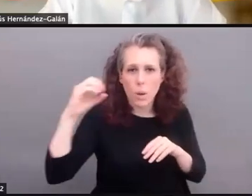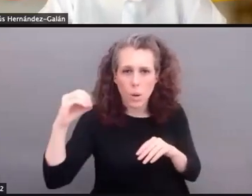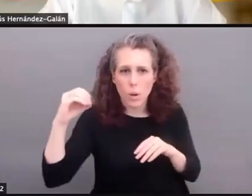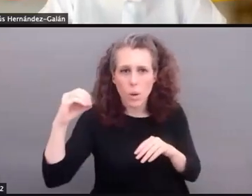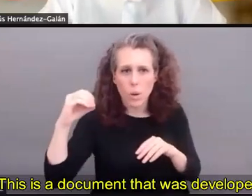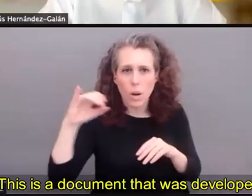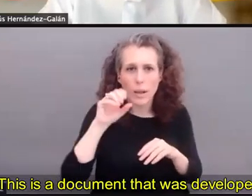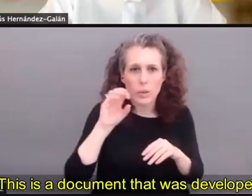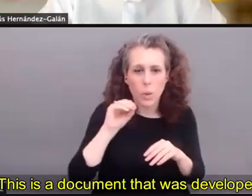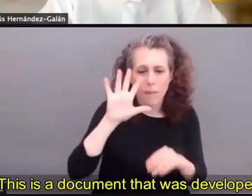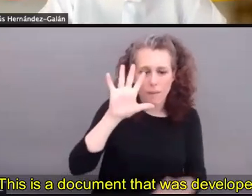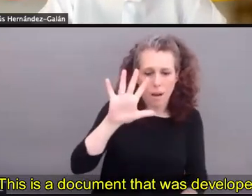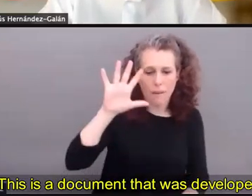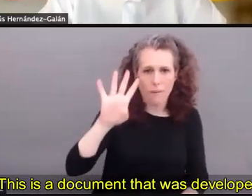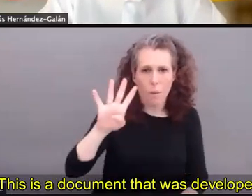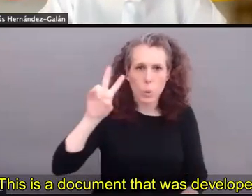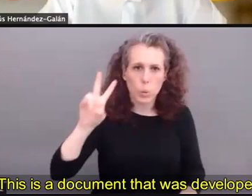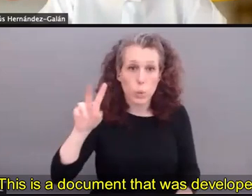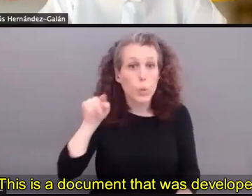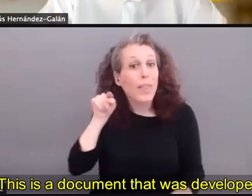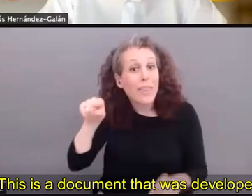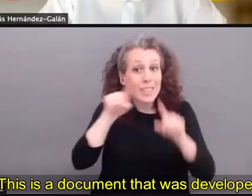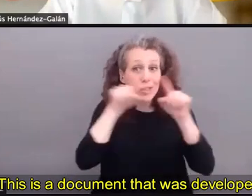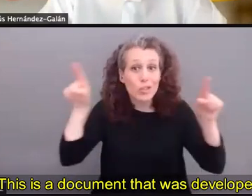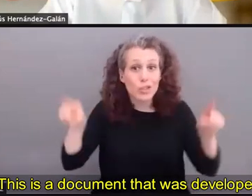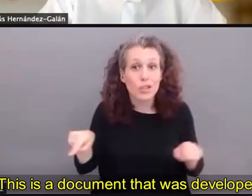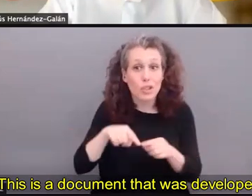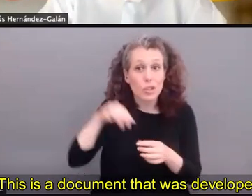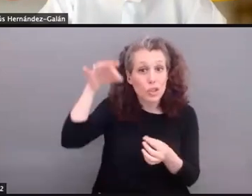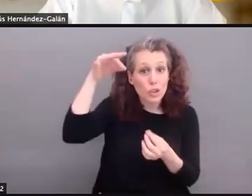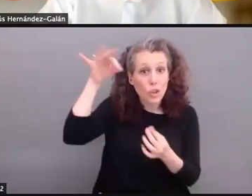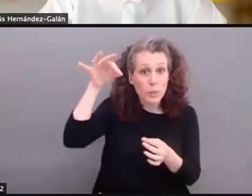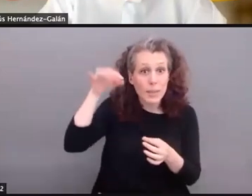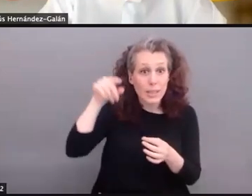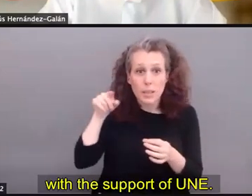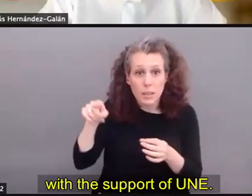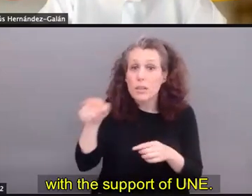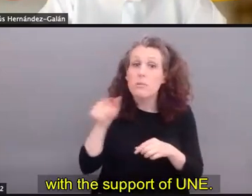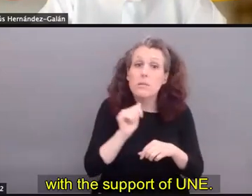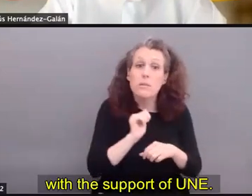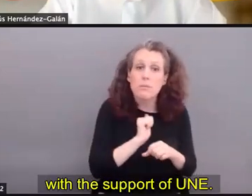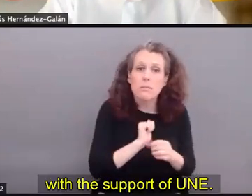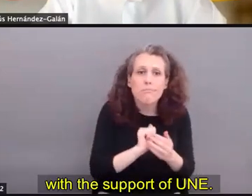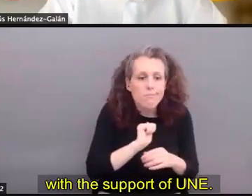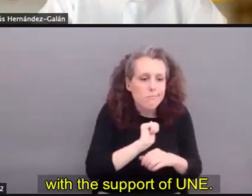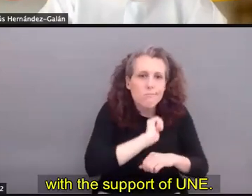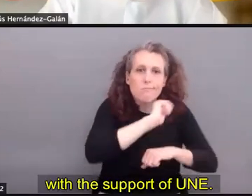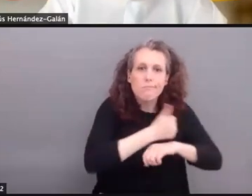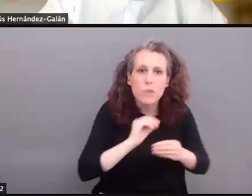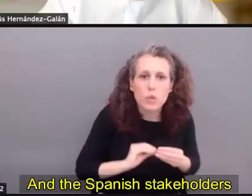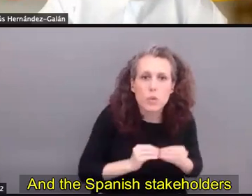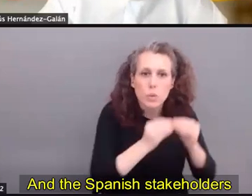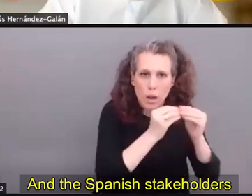21542. This is a document that was developed again with the support of